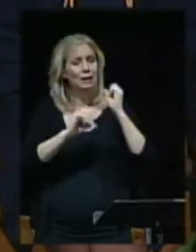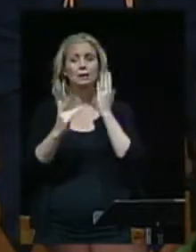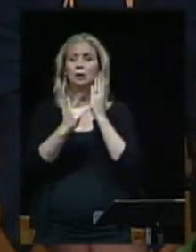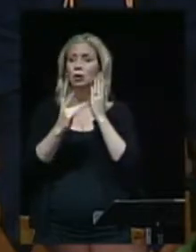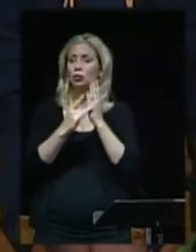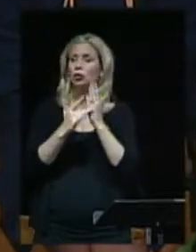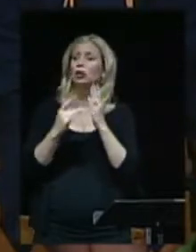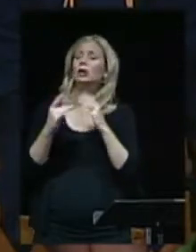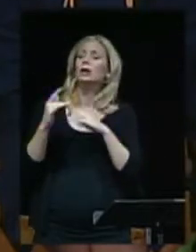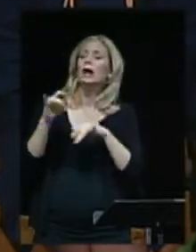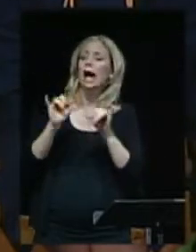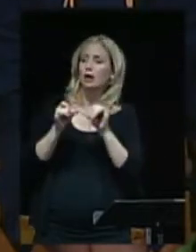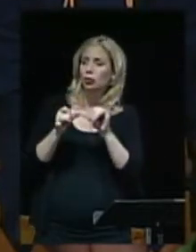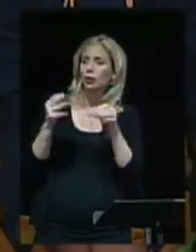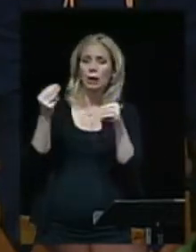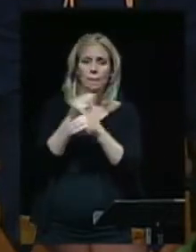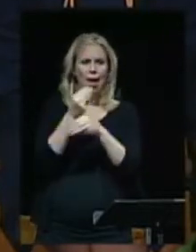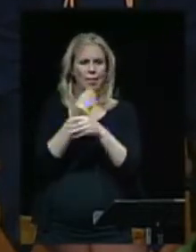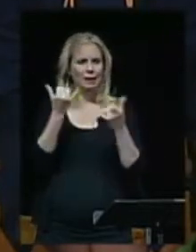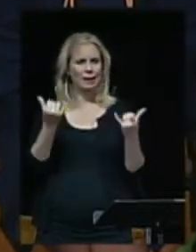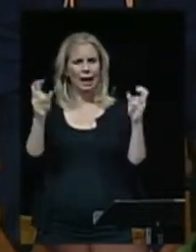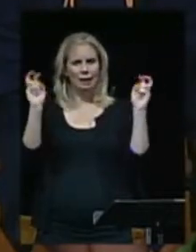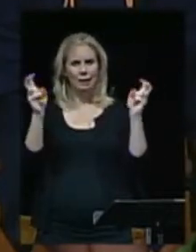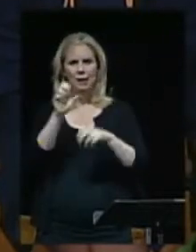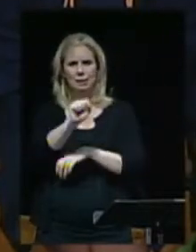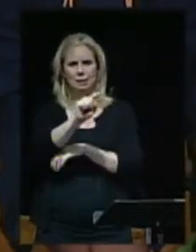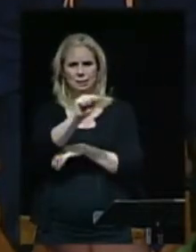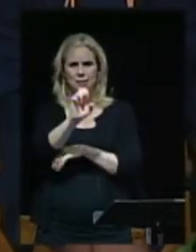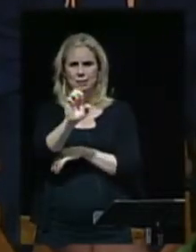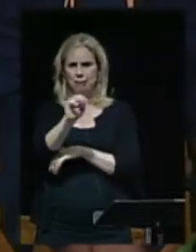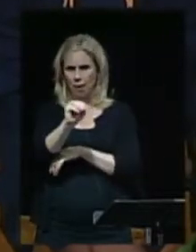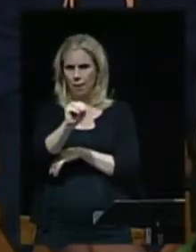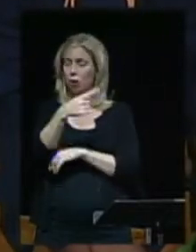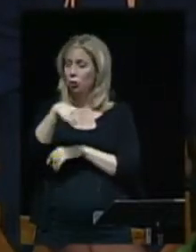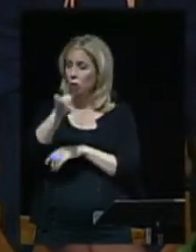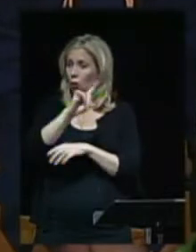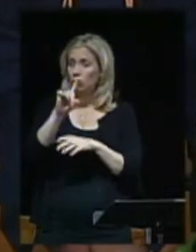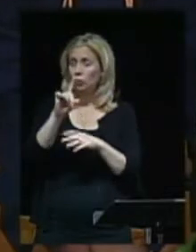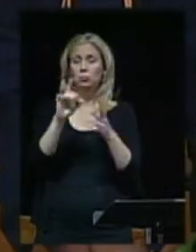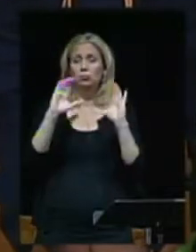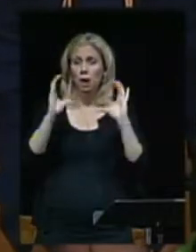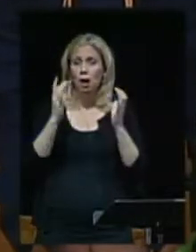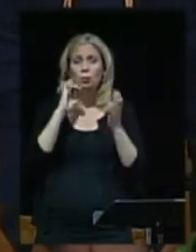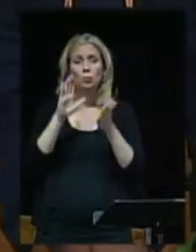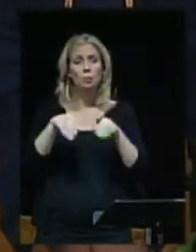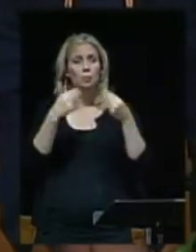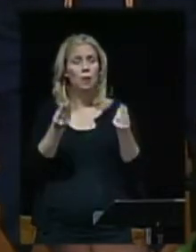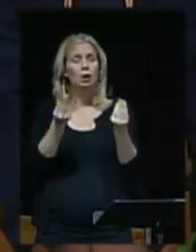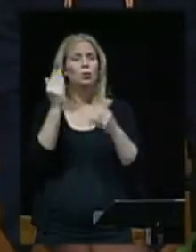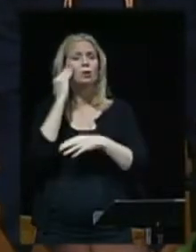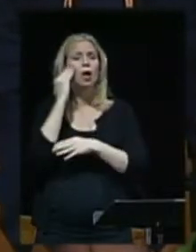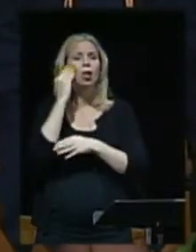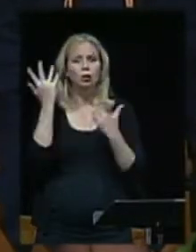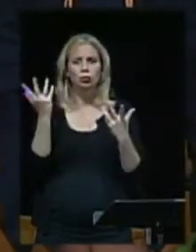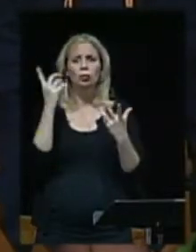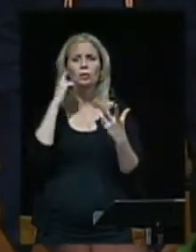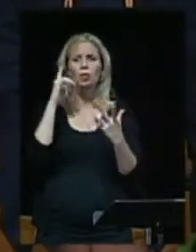and math, or what we call STEM today, those related core subjects will provide you the knowledge base to lead discussions for new and innovative